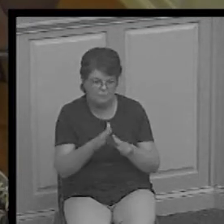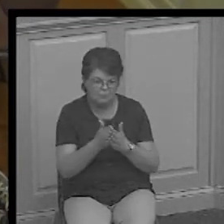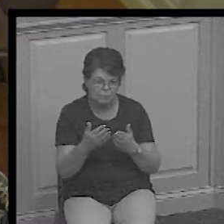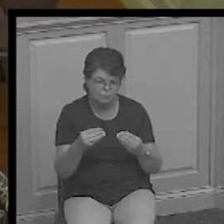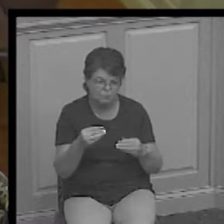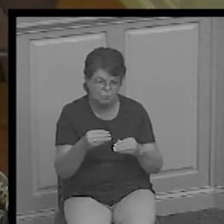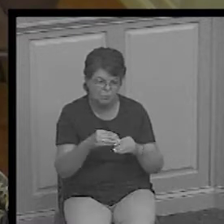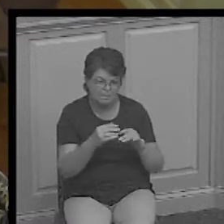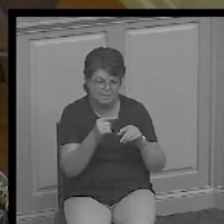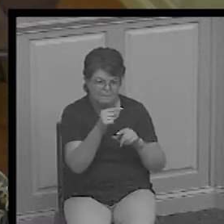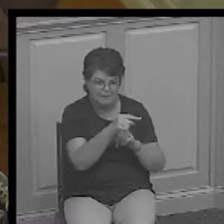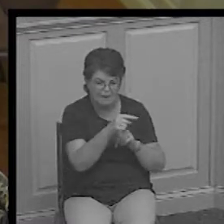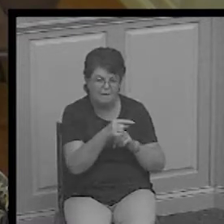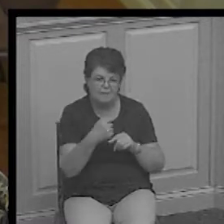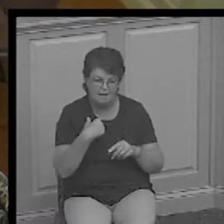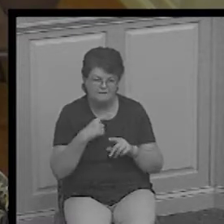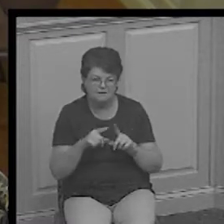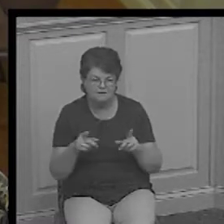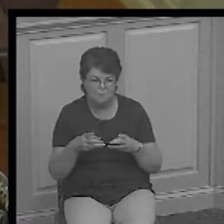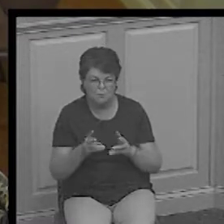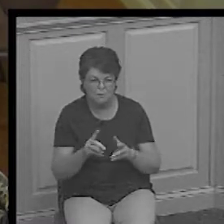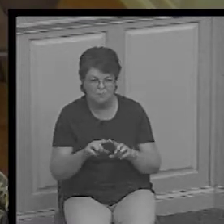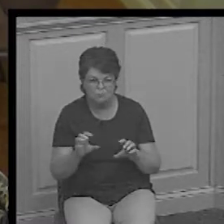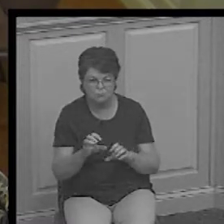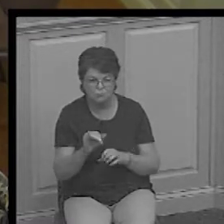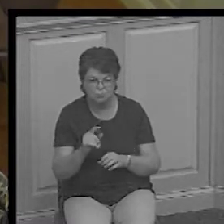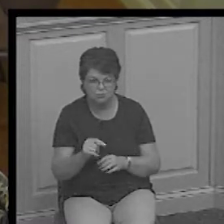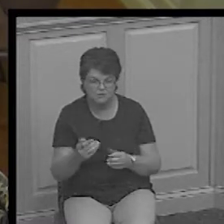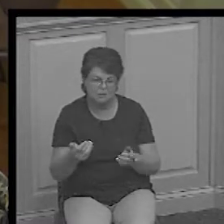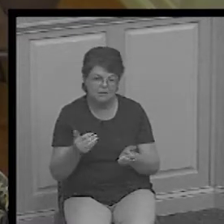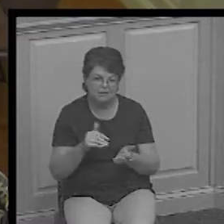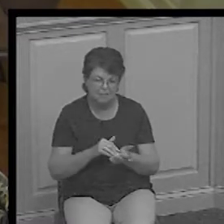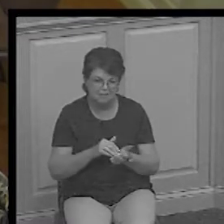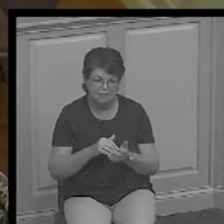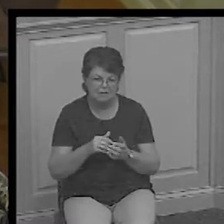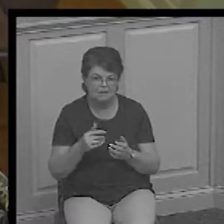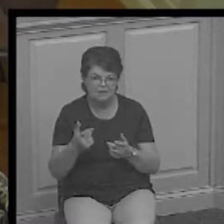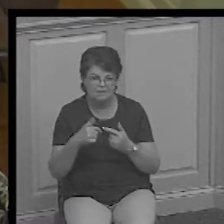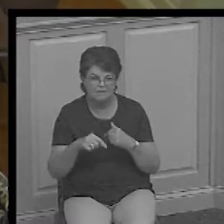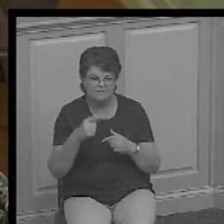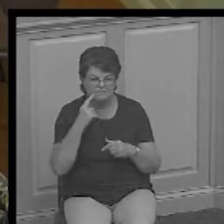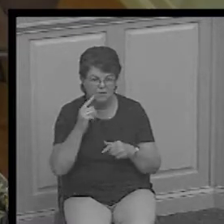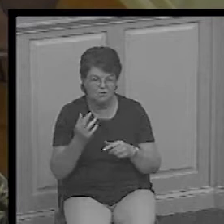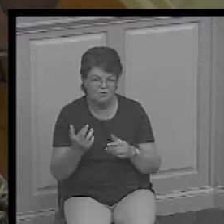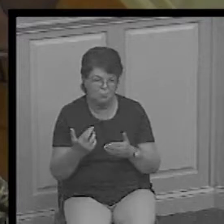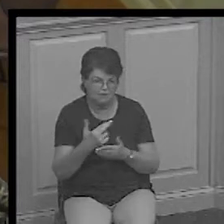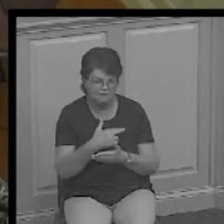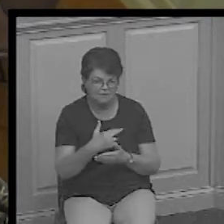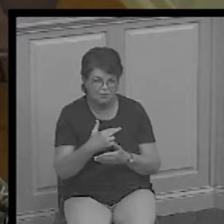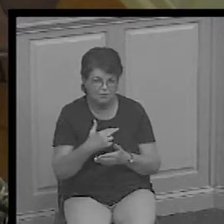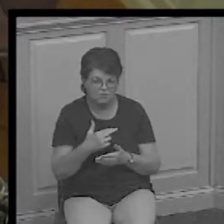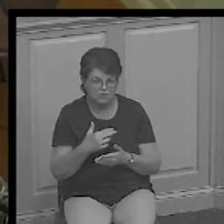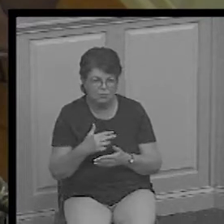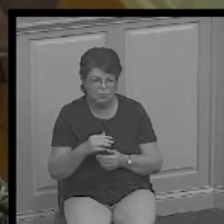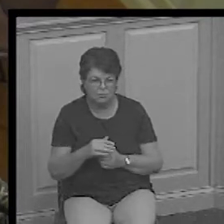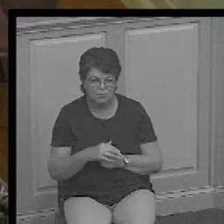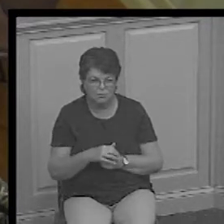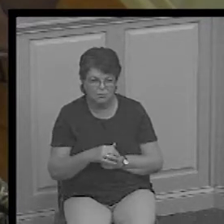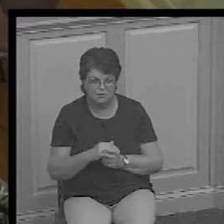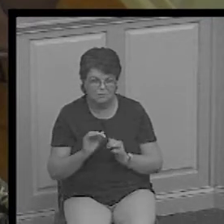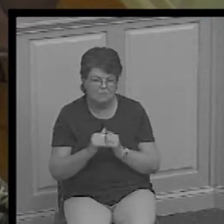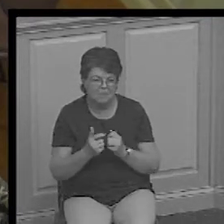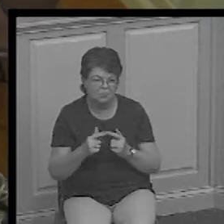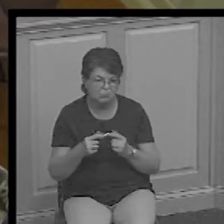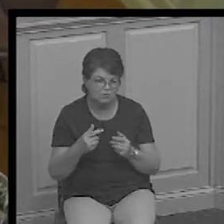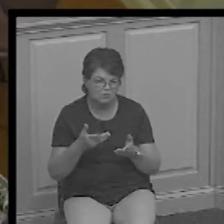so Jones. there's ways to do it. And I think, again, coming for review is Probably the furniture helps store. mitigate that.